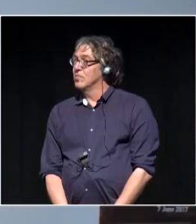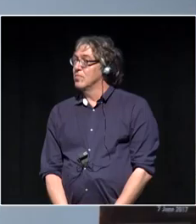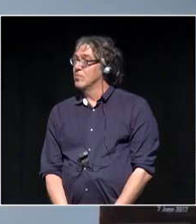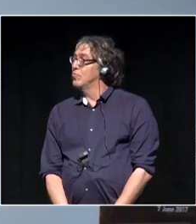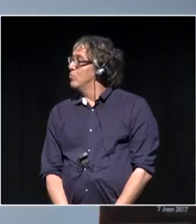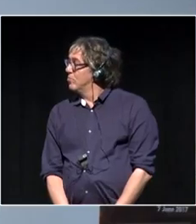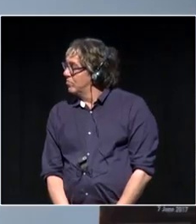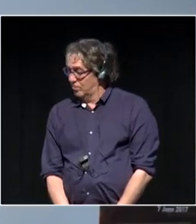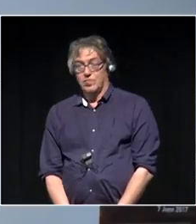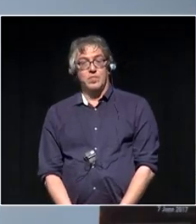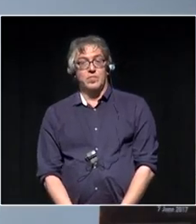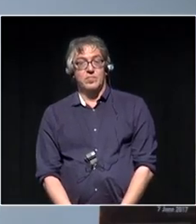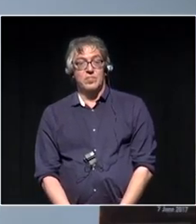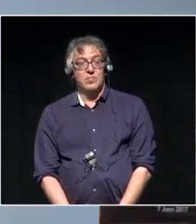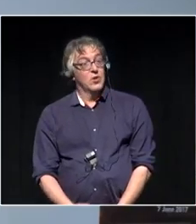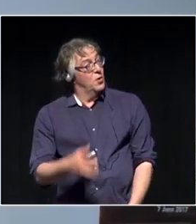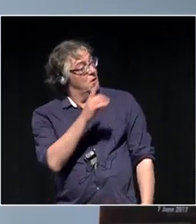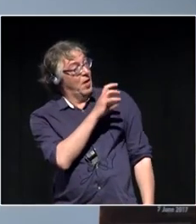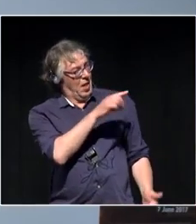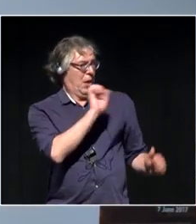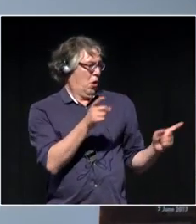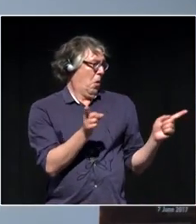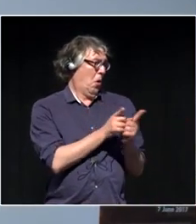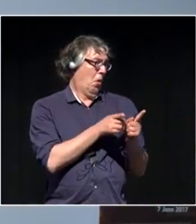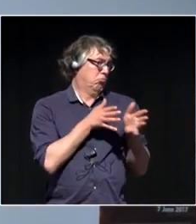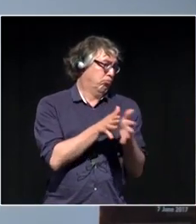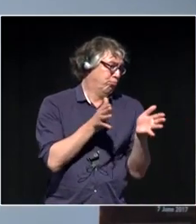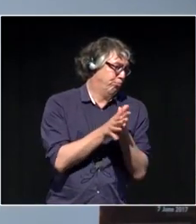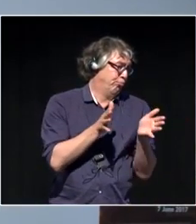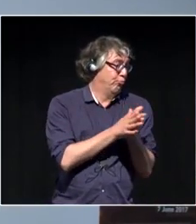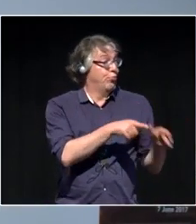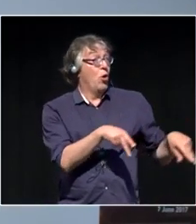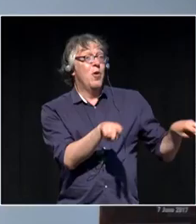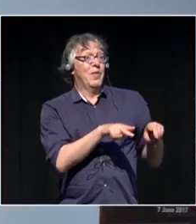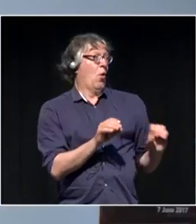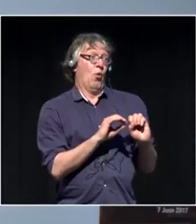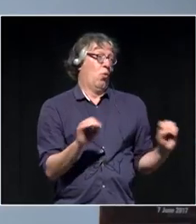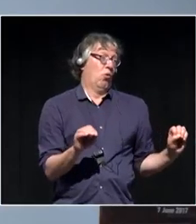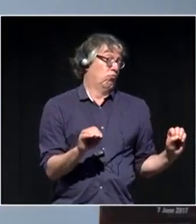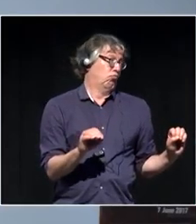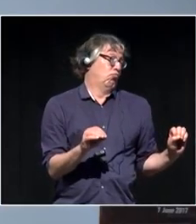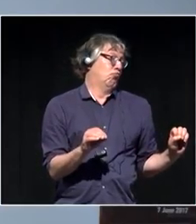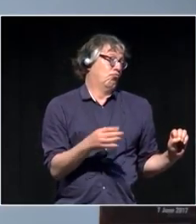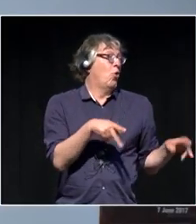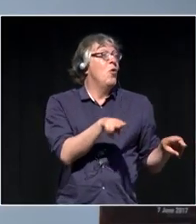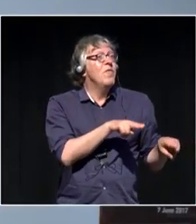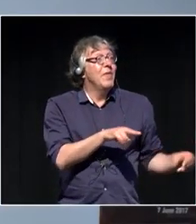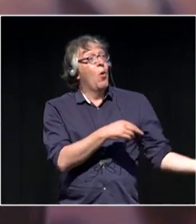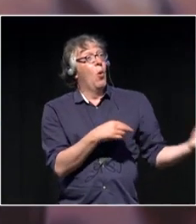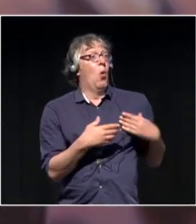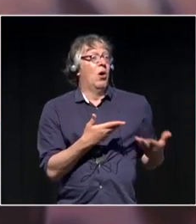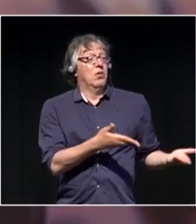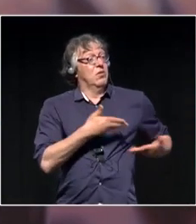OK, Daniel, vous avez quelques moments. Vous n'étiez pas dans un vidéo. You have a few minutes. Well, you didn't have a video.